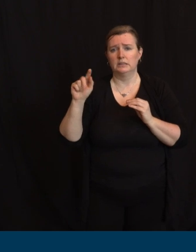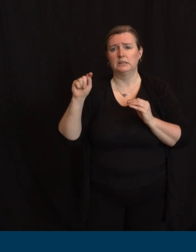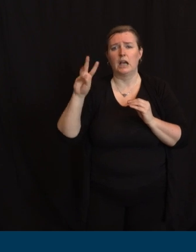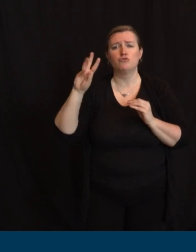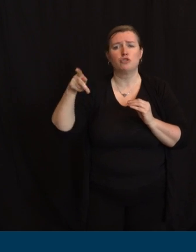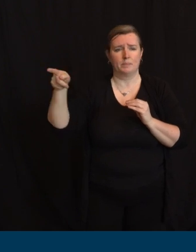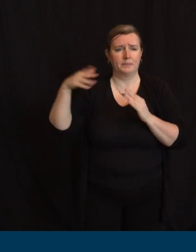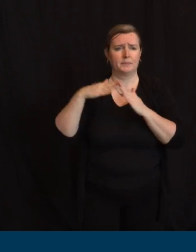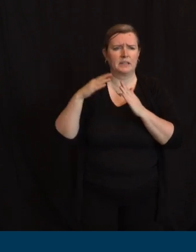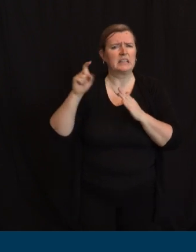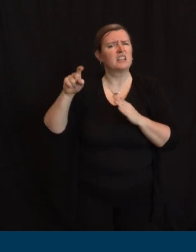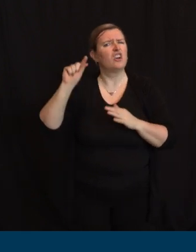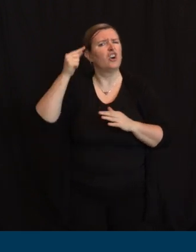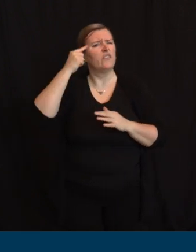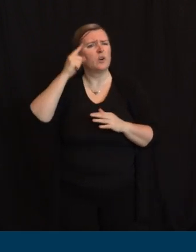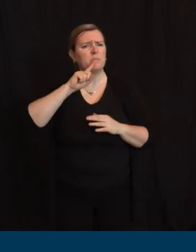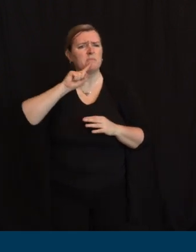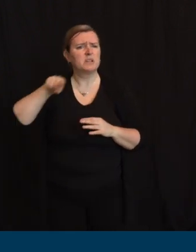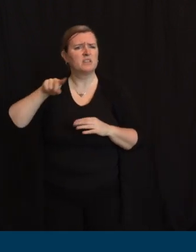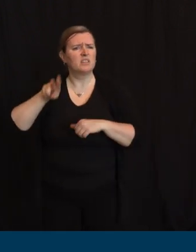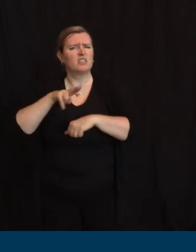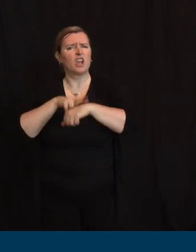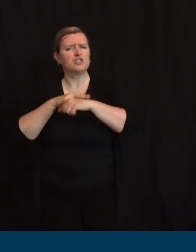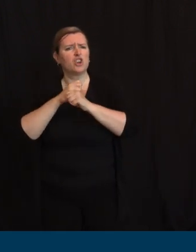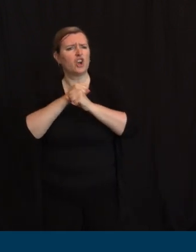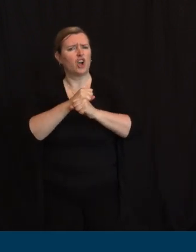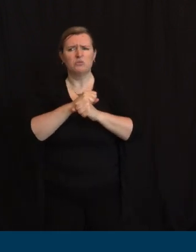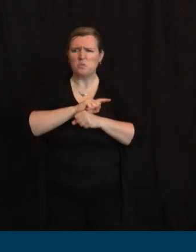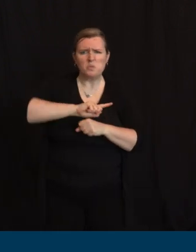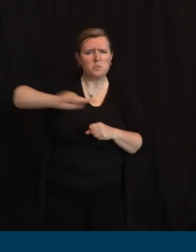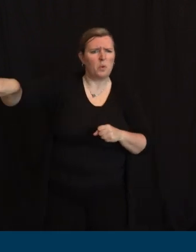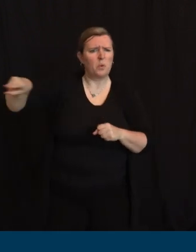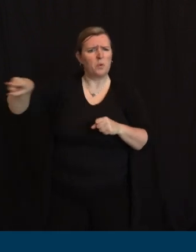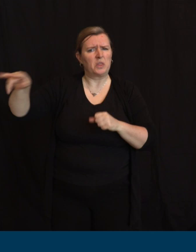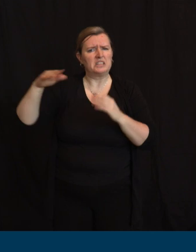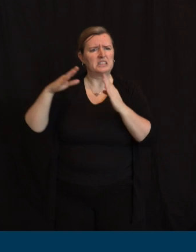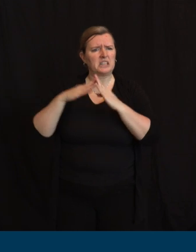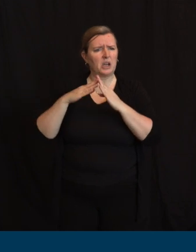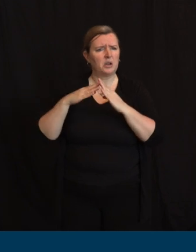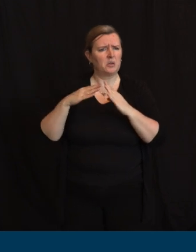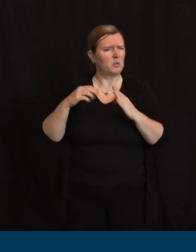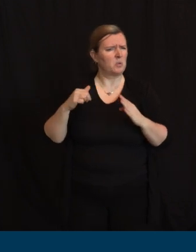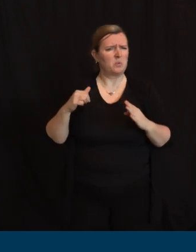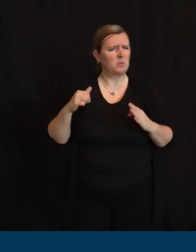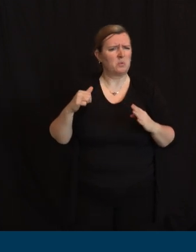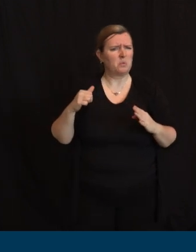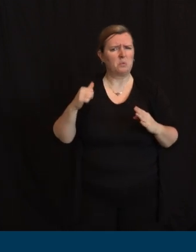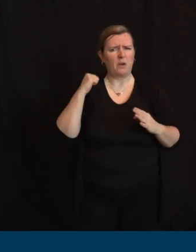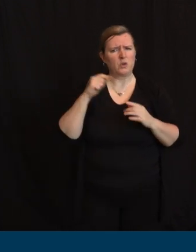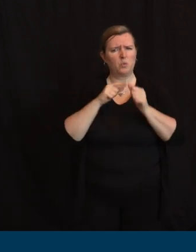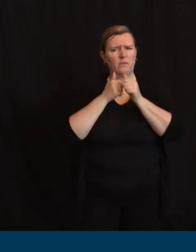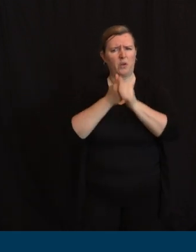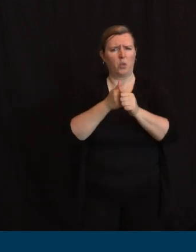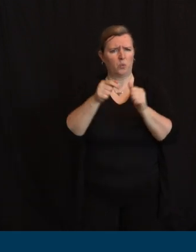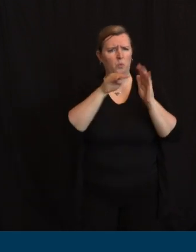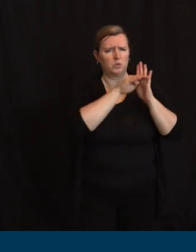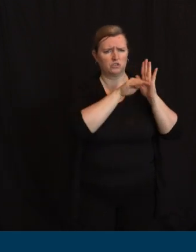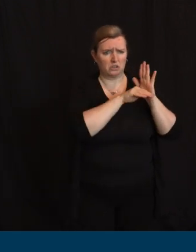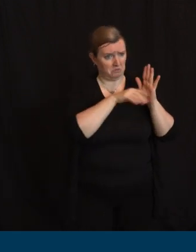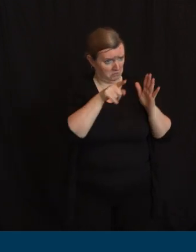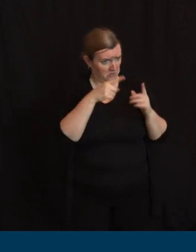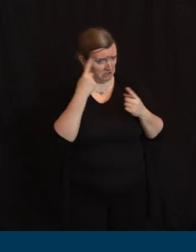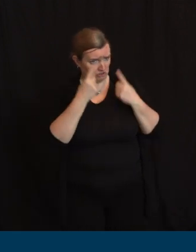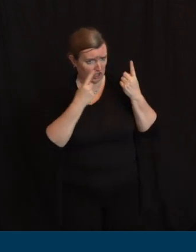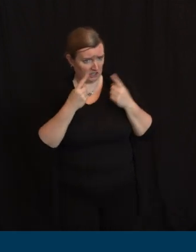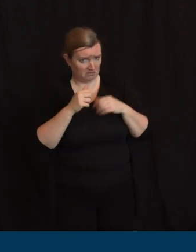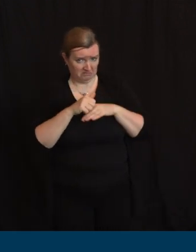social distancing guidelines. Have you heard from them, and are you considering that? I have not heard from Jackson personally.